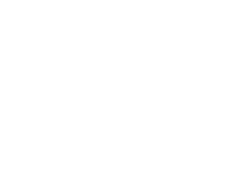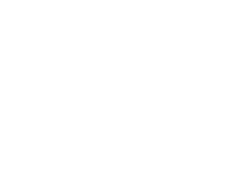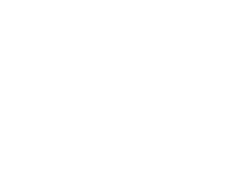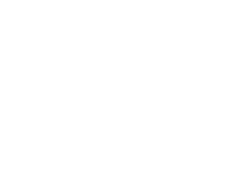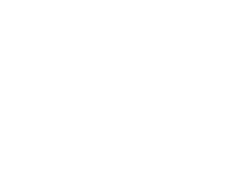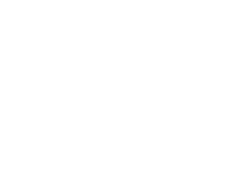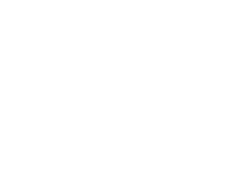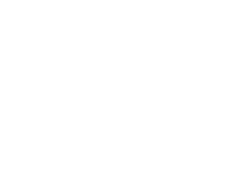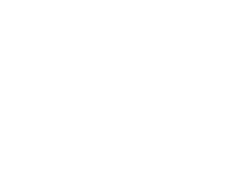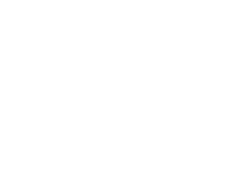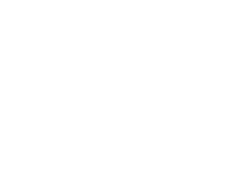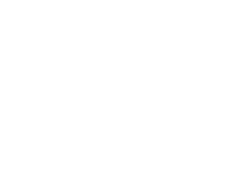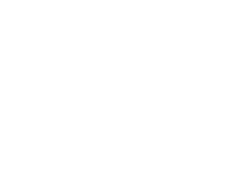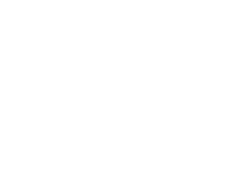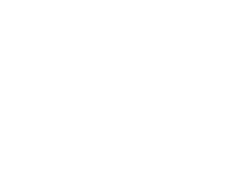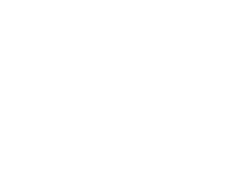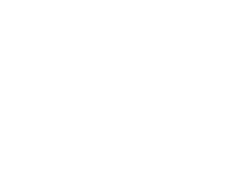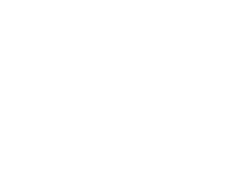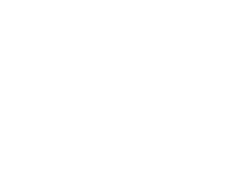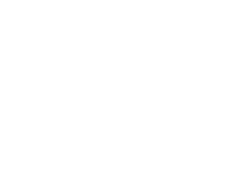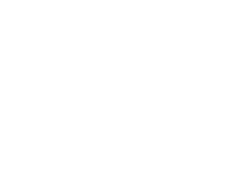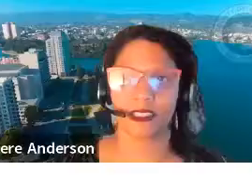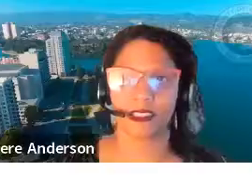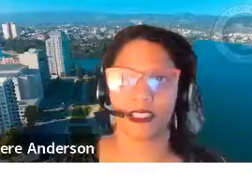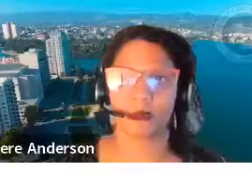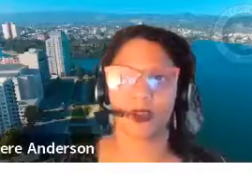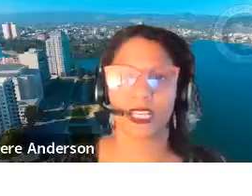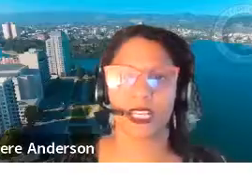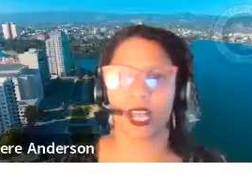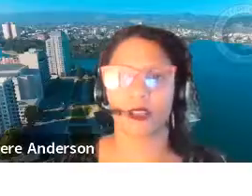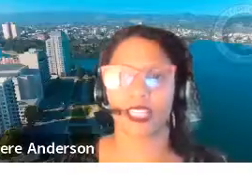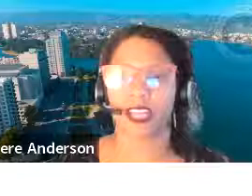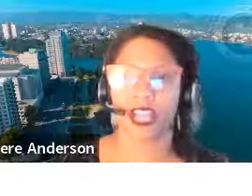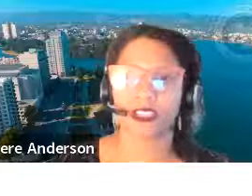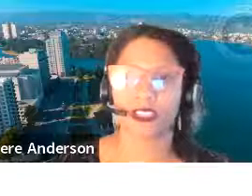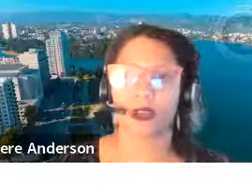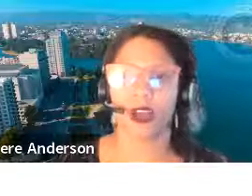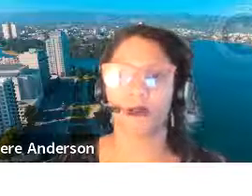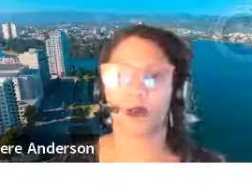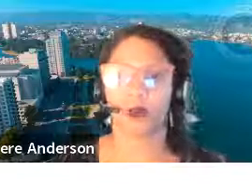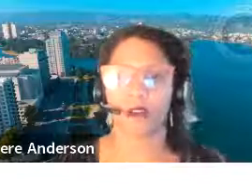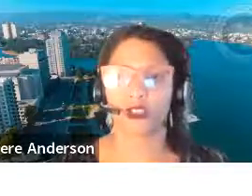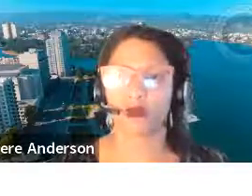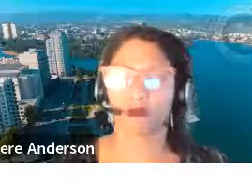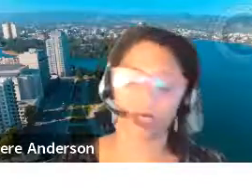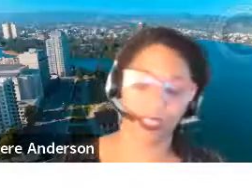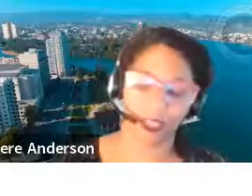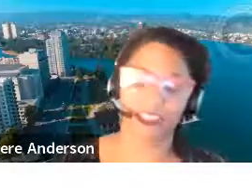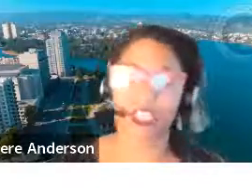clic en el lenguaje de español. Muchas gracias. Gracias, Guillermo. Can I ask one of